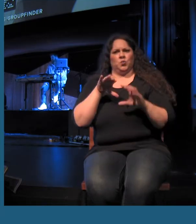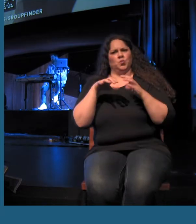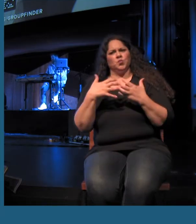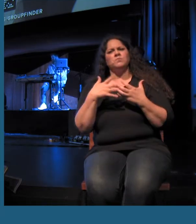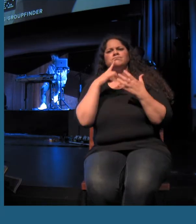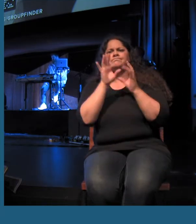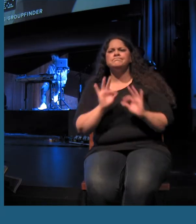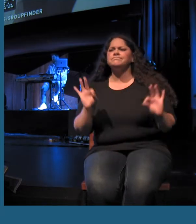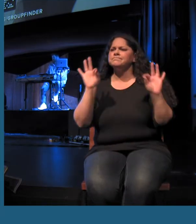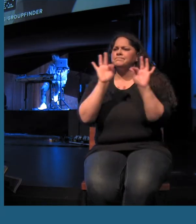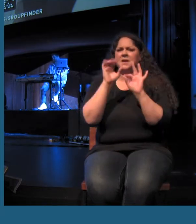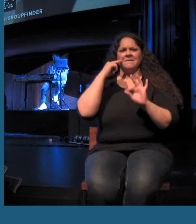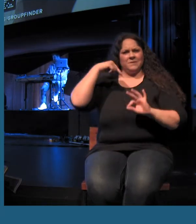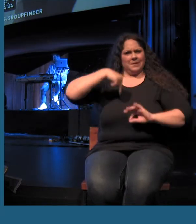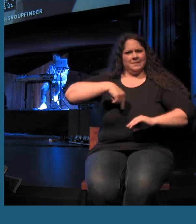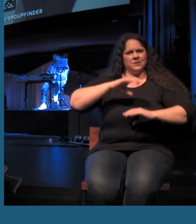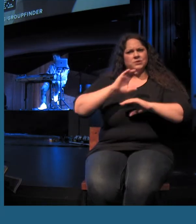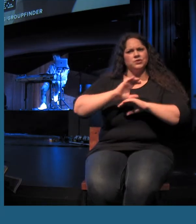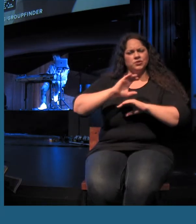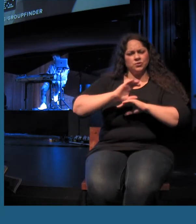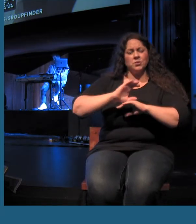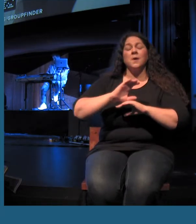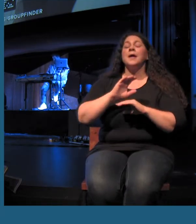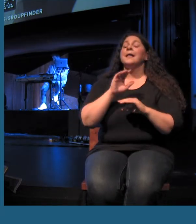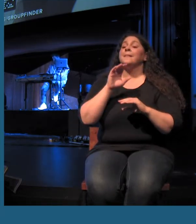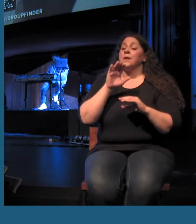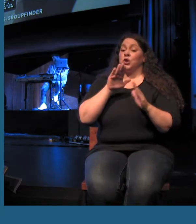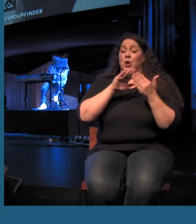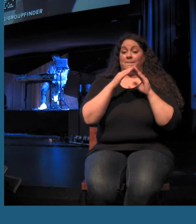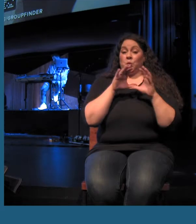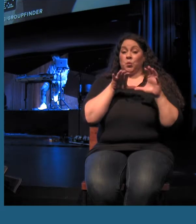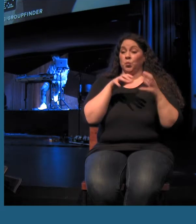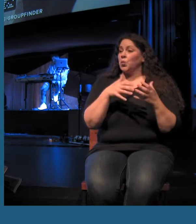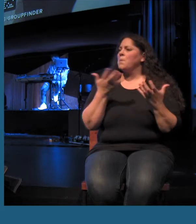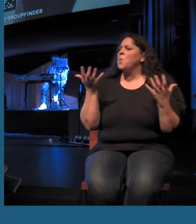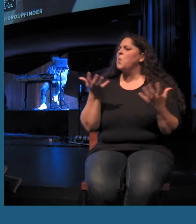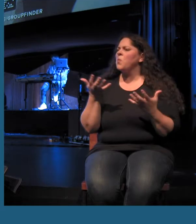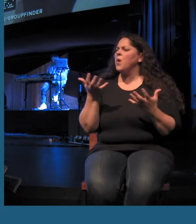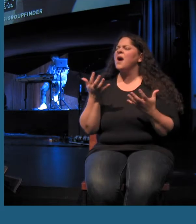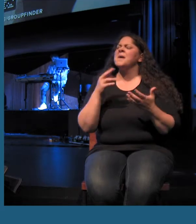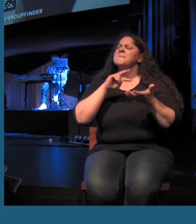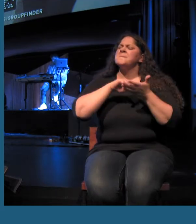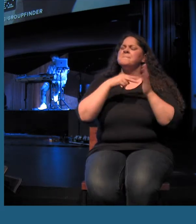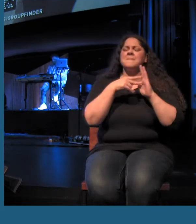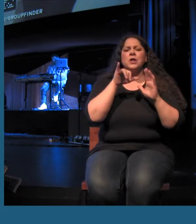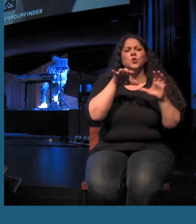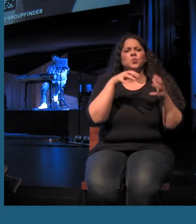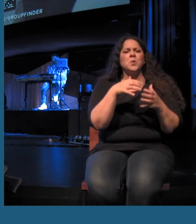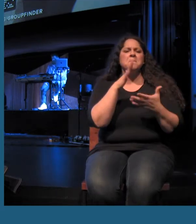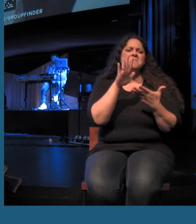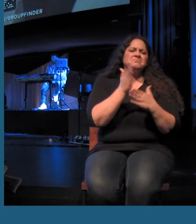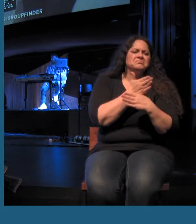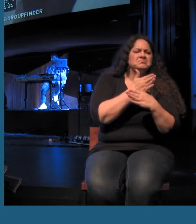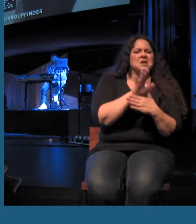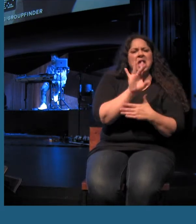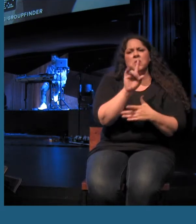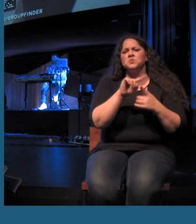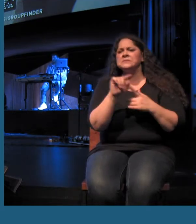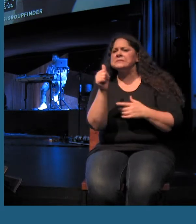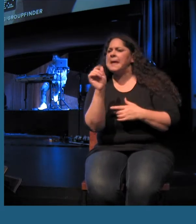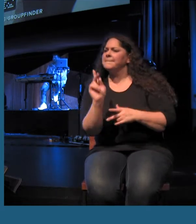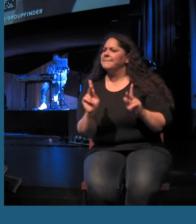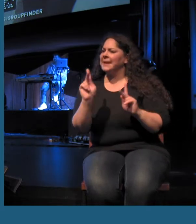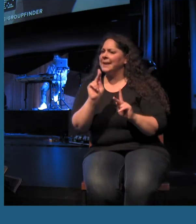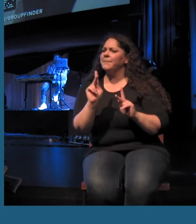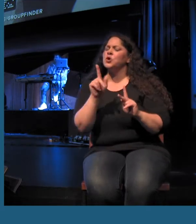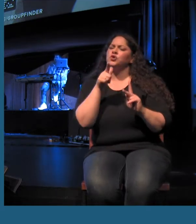Center, and community groups are just smaller groups of people that gather together between 8 to 10 people to do life